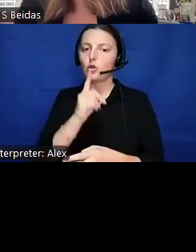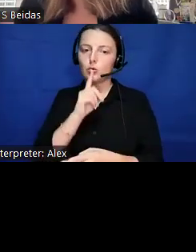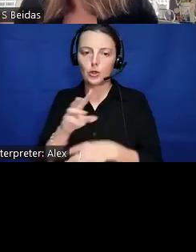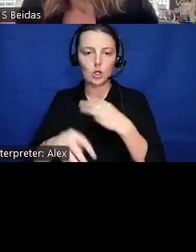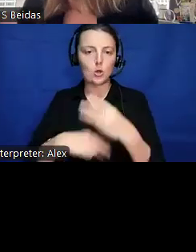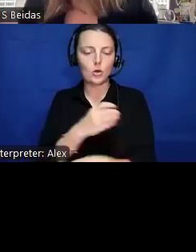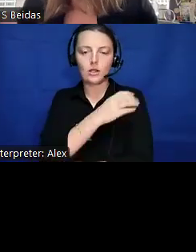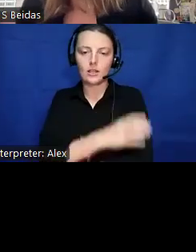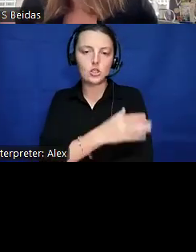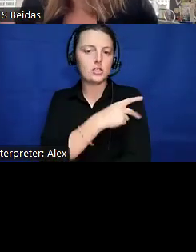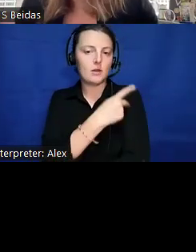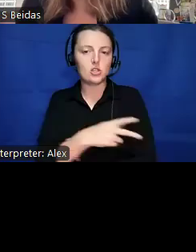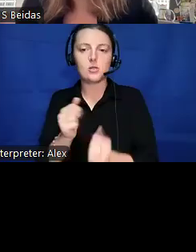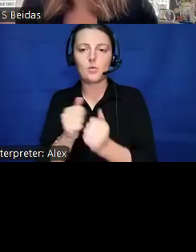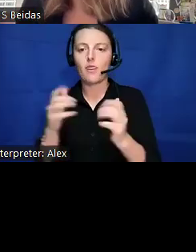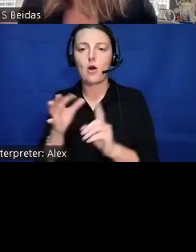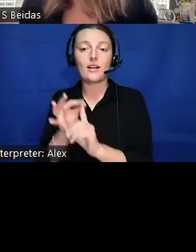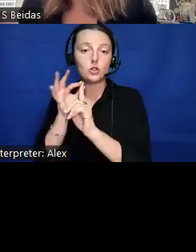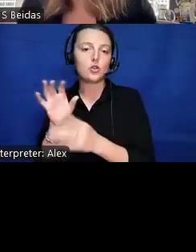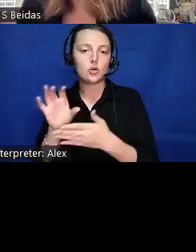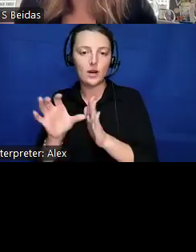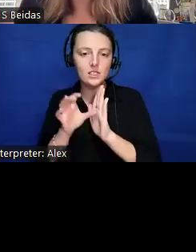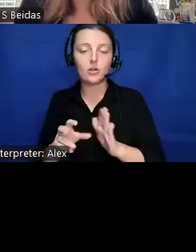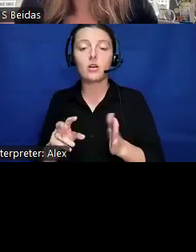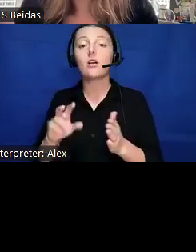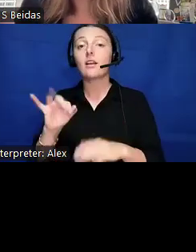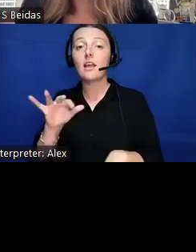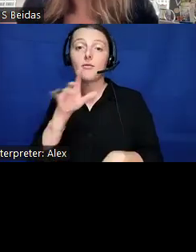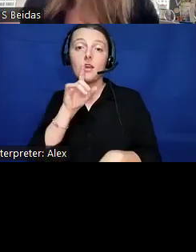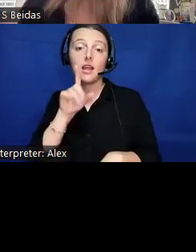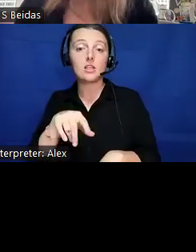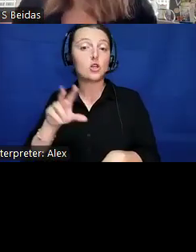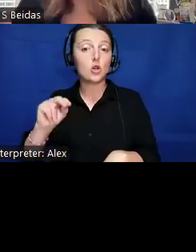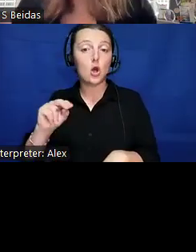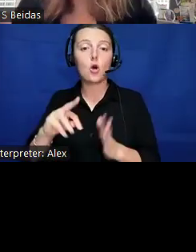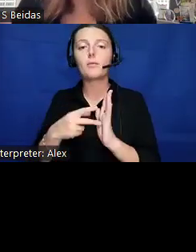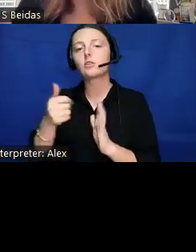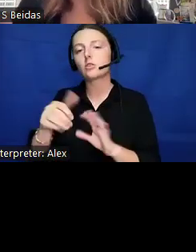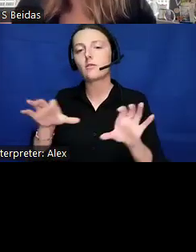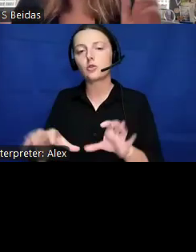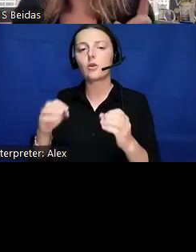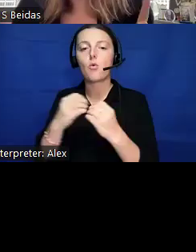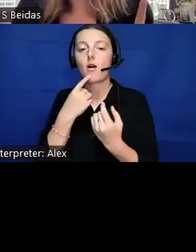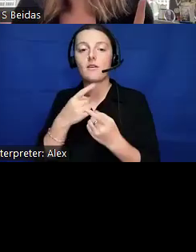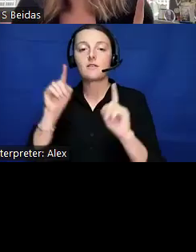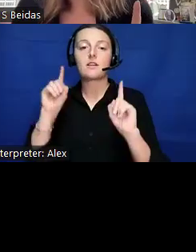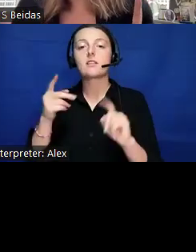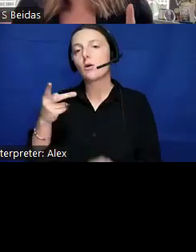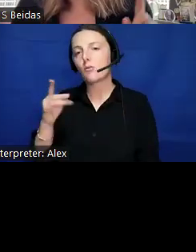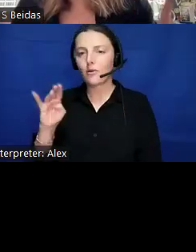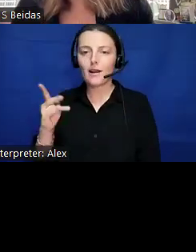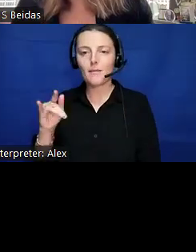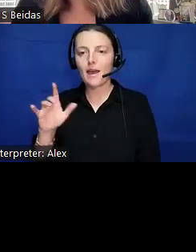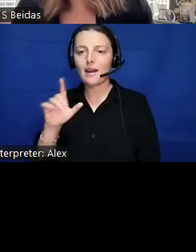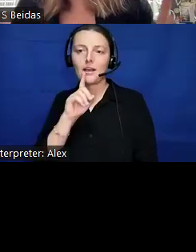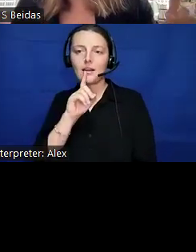criteria. If the answer to that is no, you're doing more effectiveness, pragmatic research. Now, that by itself,